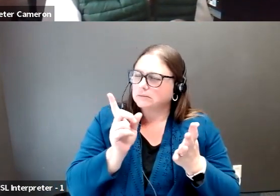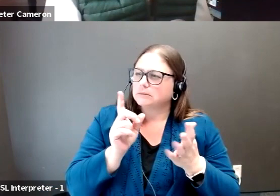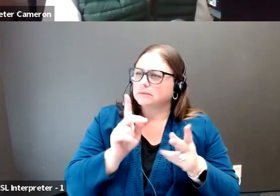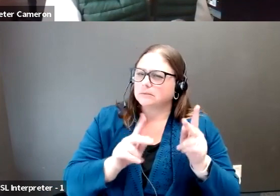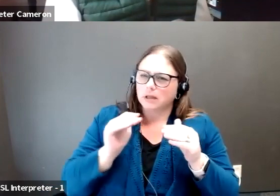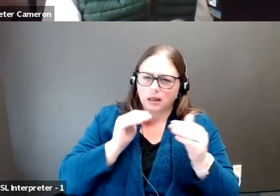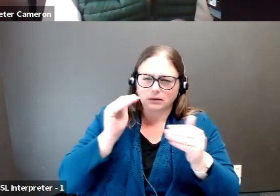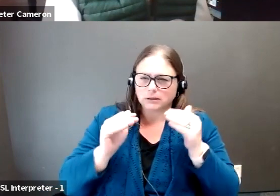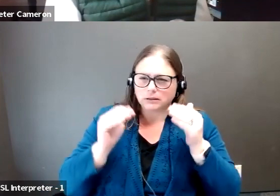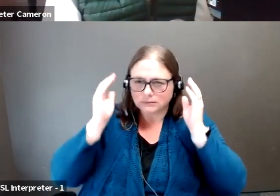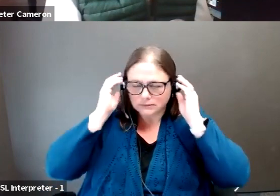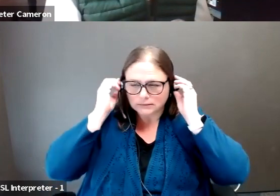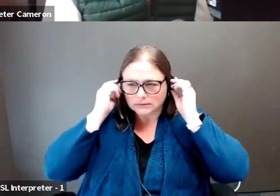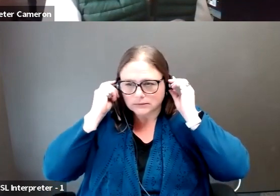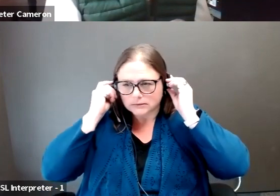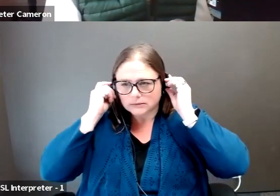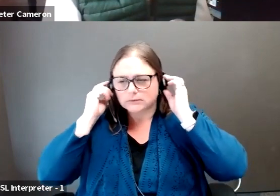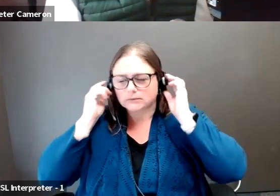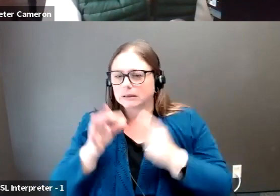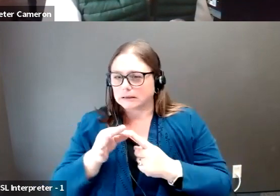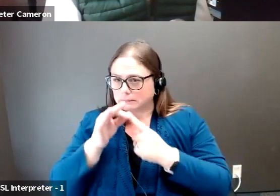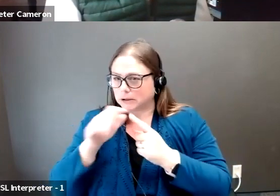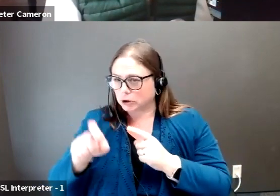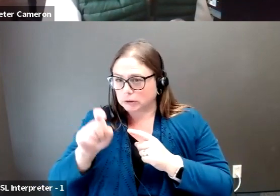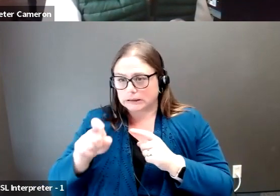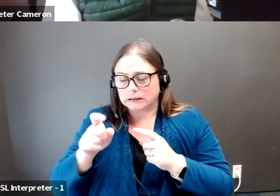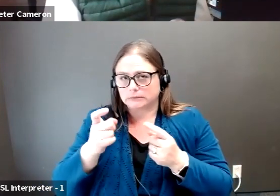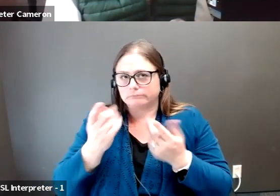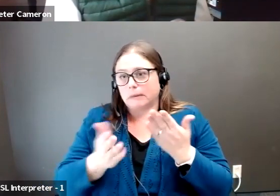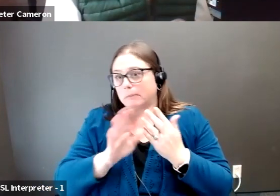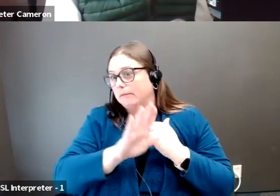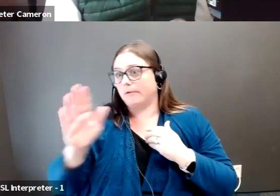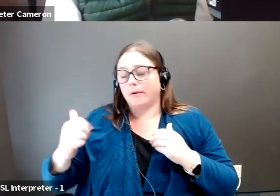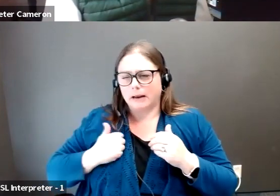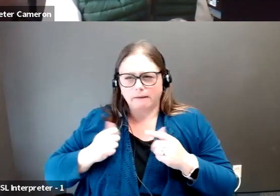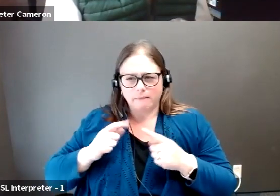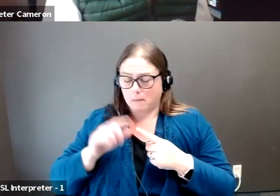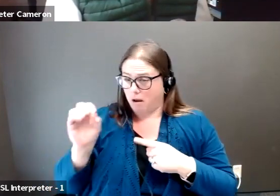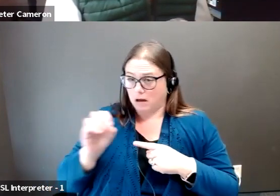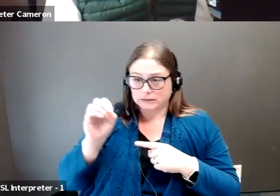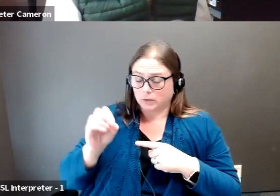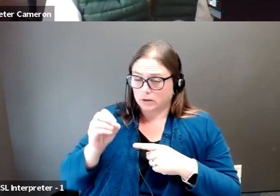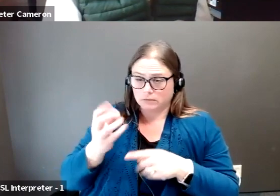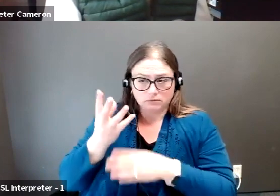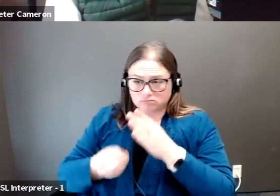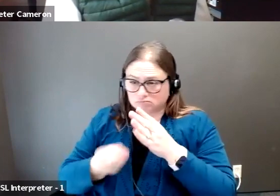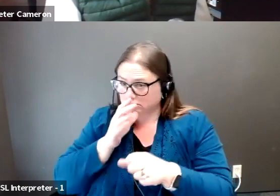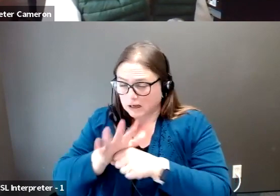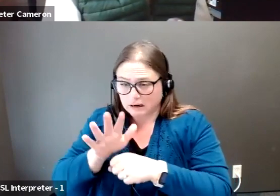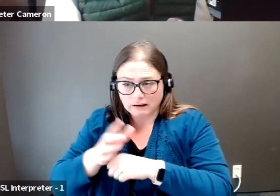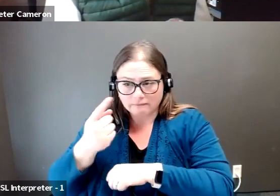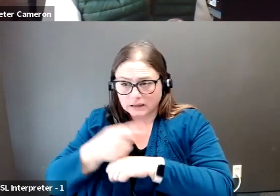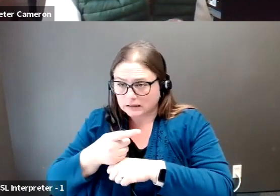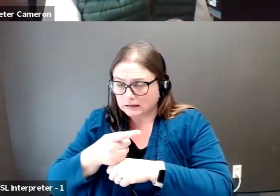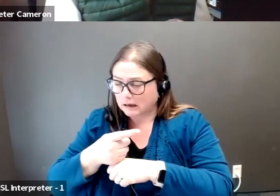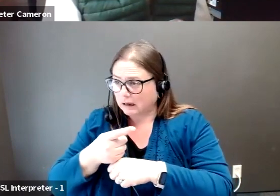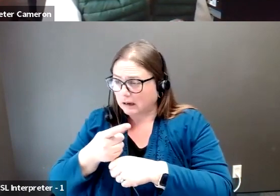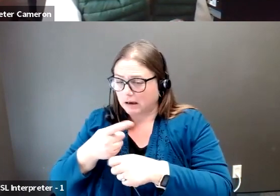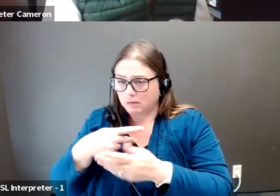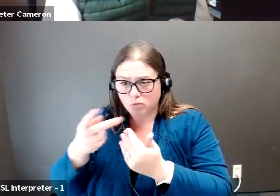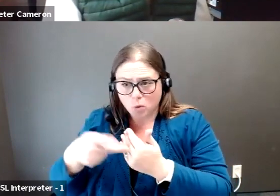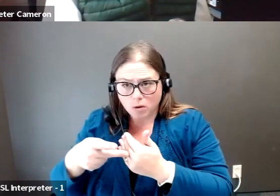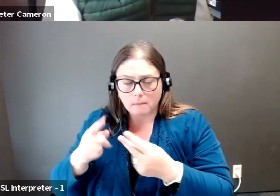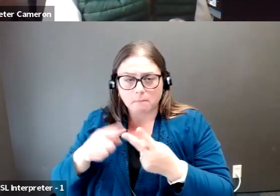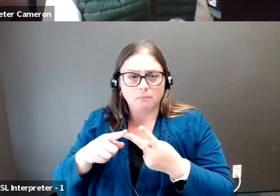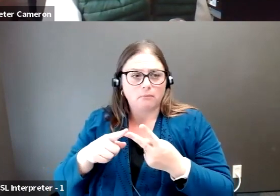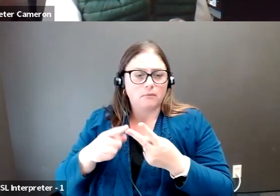probably everywhere, but I'm really noticing in Ontario, there's a lack of day programming. They're shutting down supported employment.